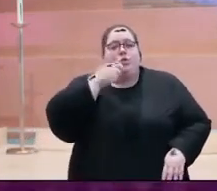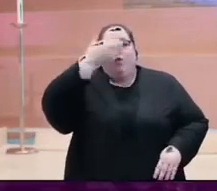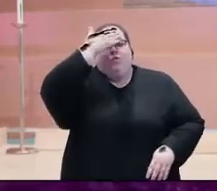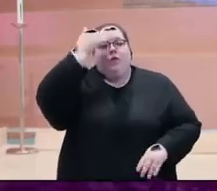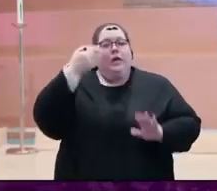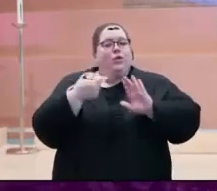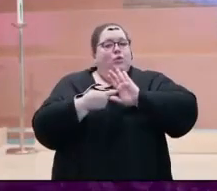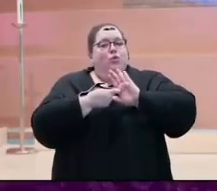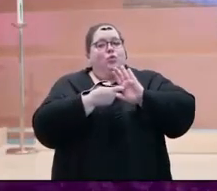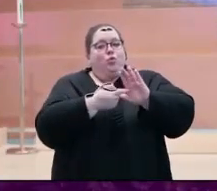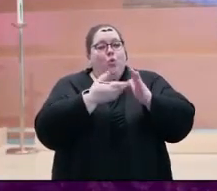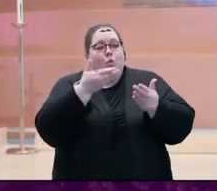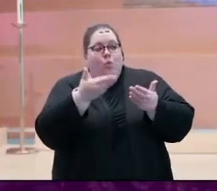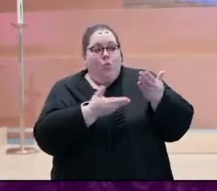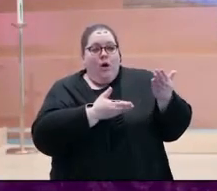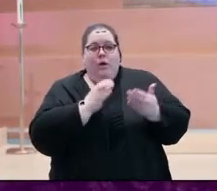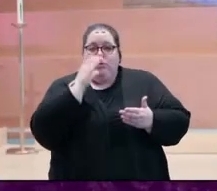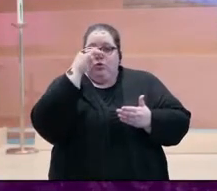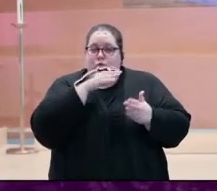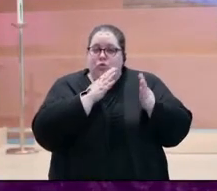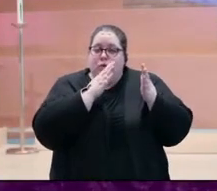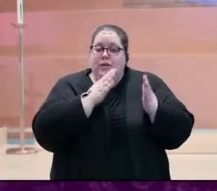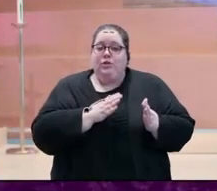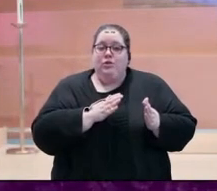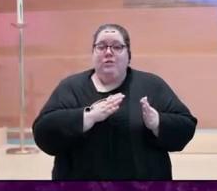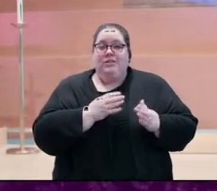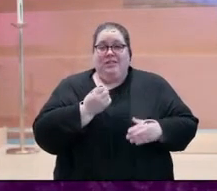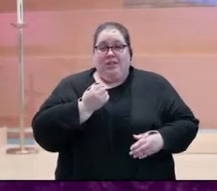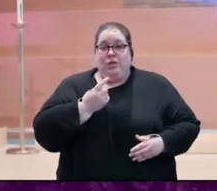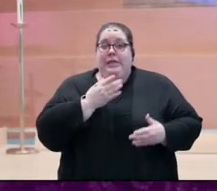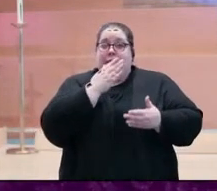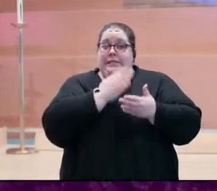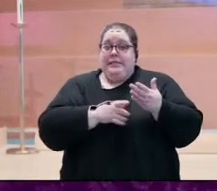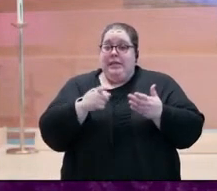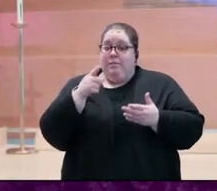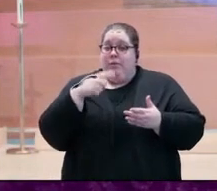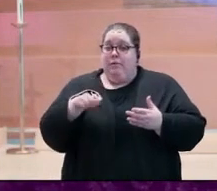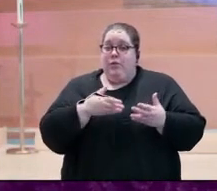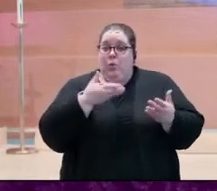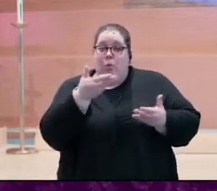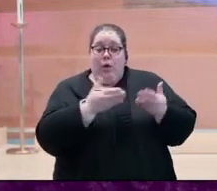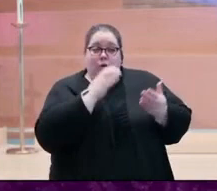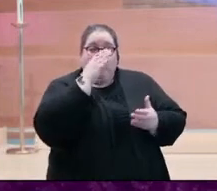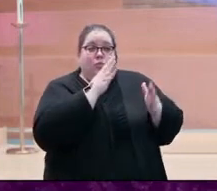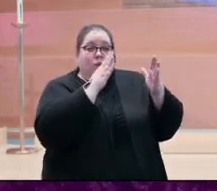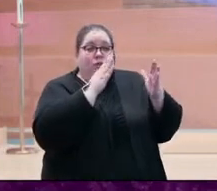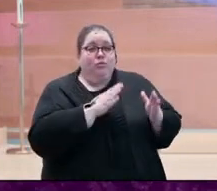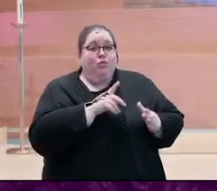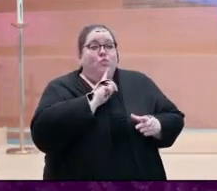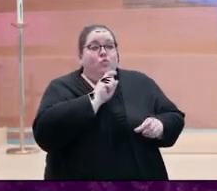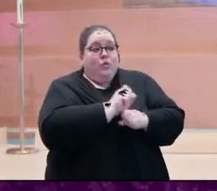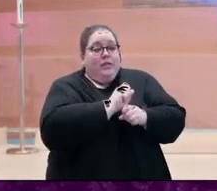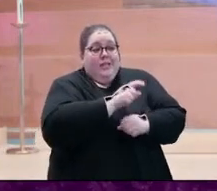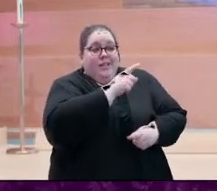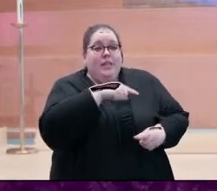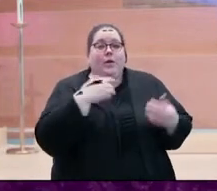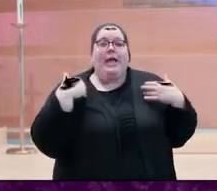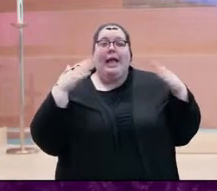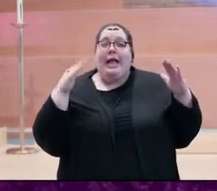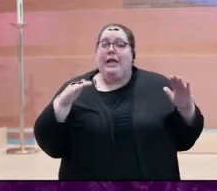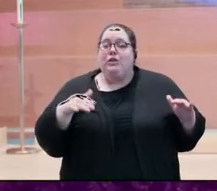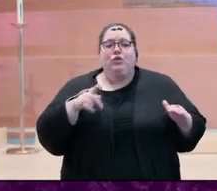to show hospitality to strangers, for some of you who have done this have entertained angels without